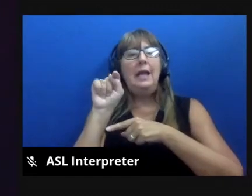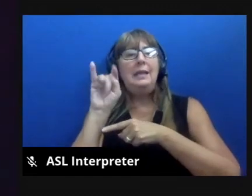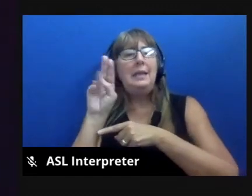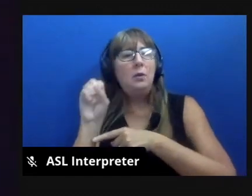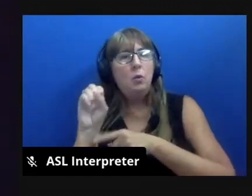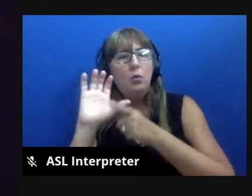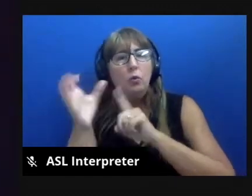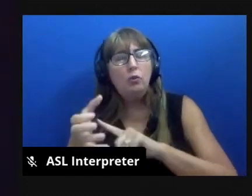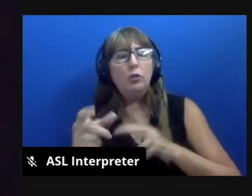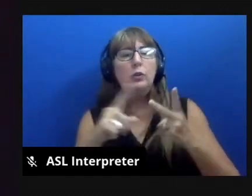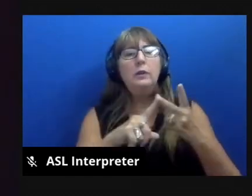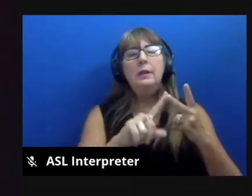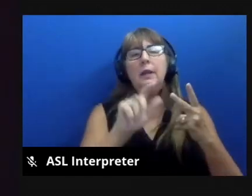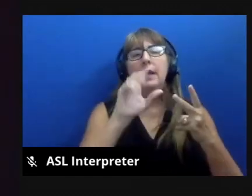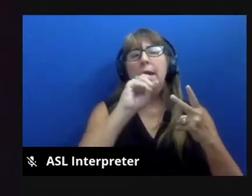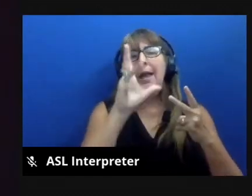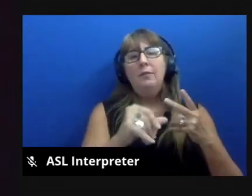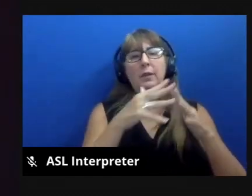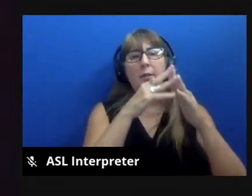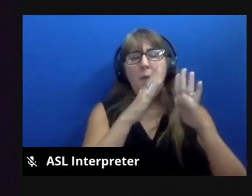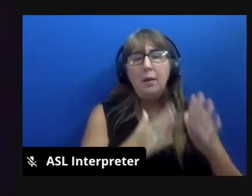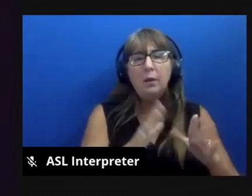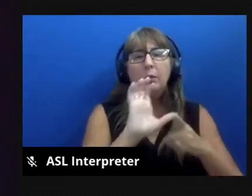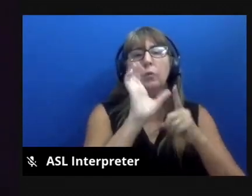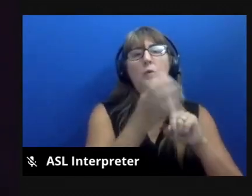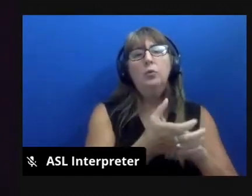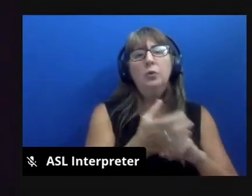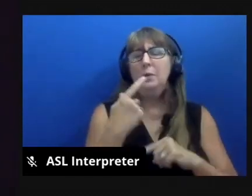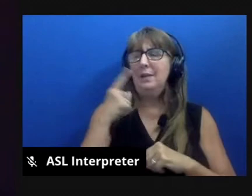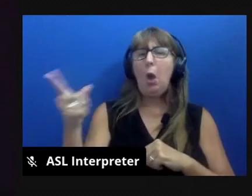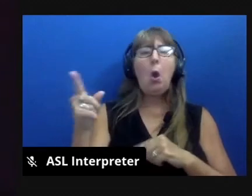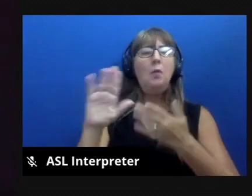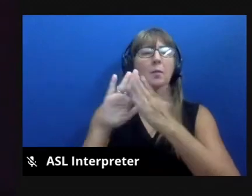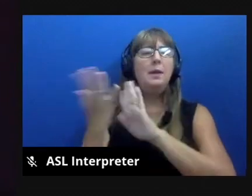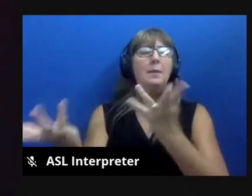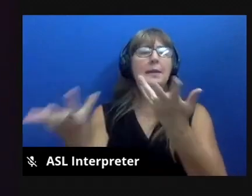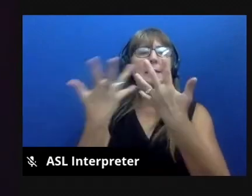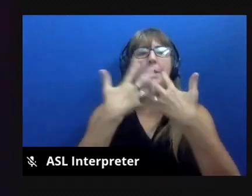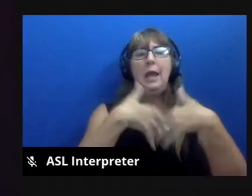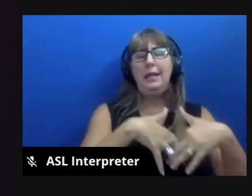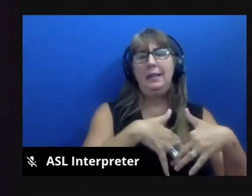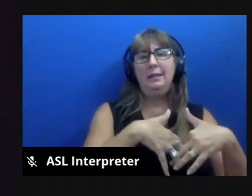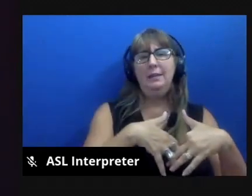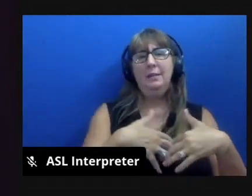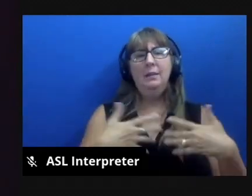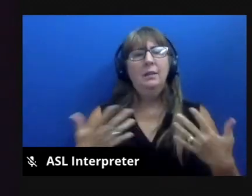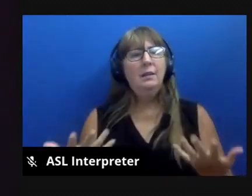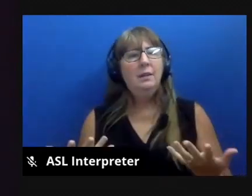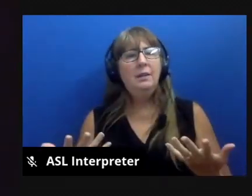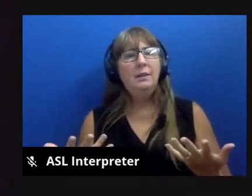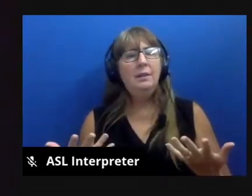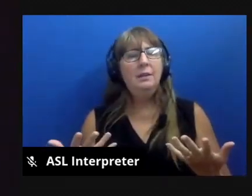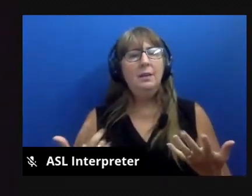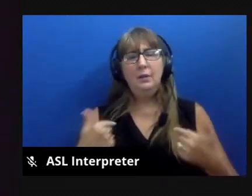in African-American, BIPOC cultures, we tend to say that that group is then becoming assimilated. What is left for me as the